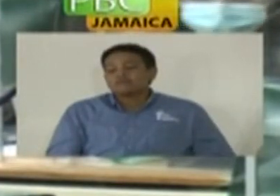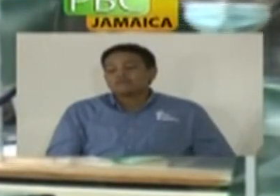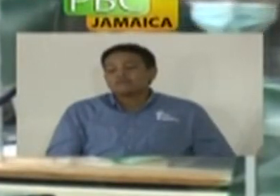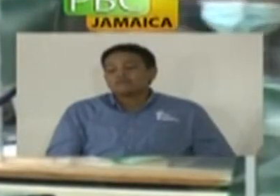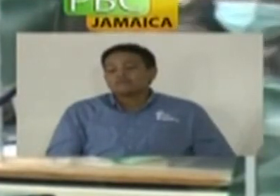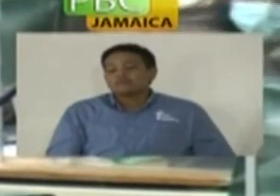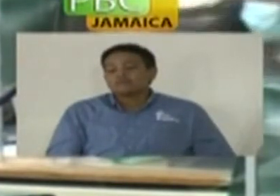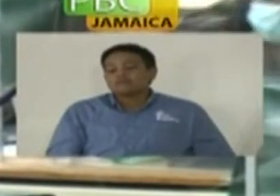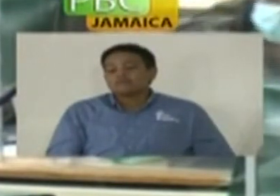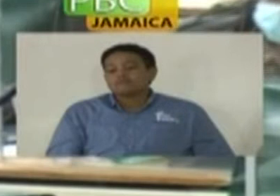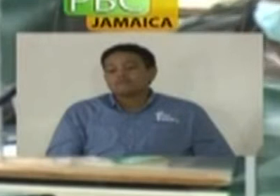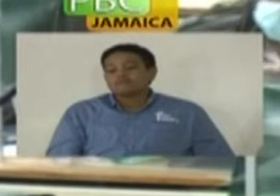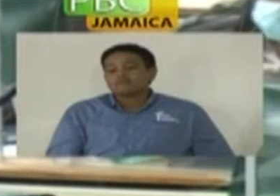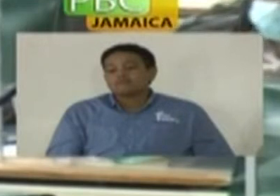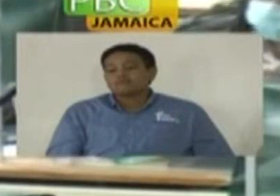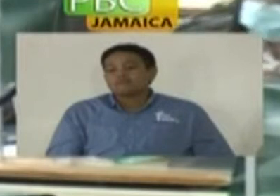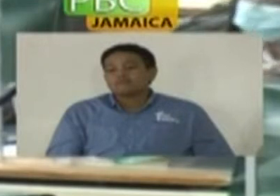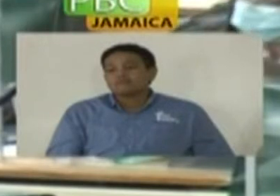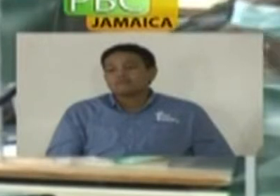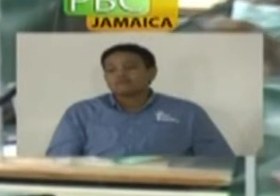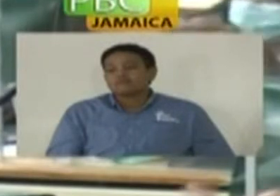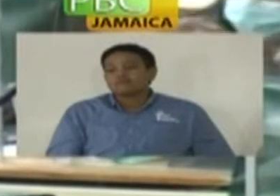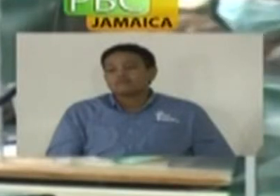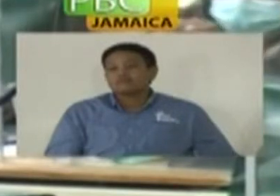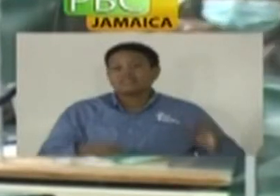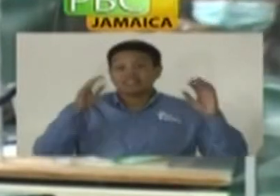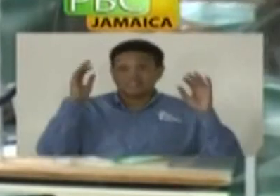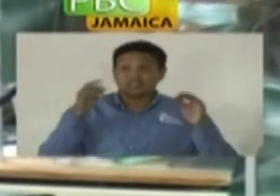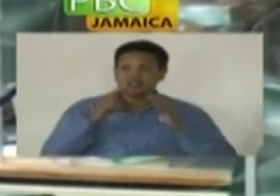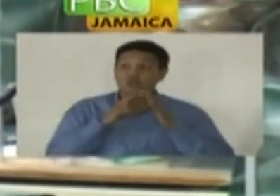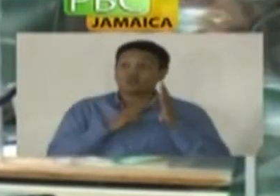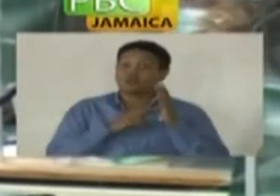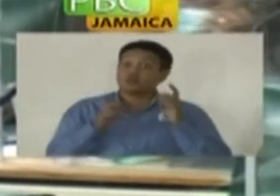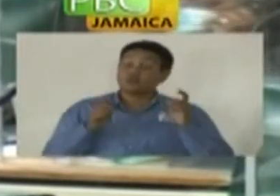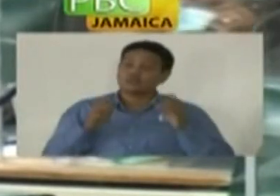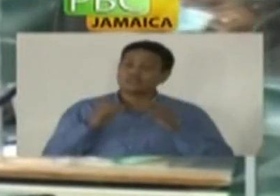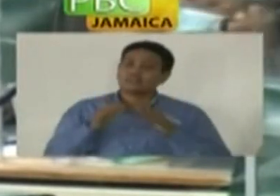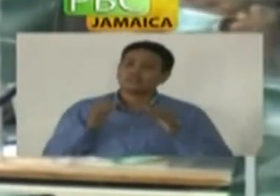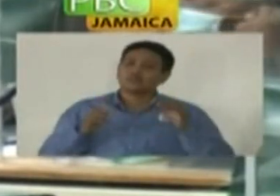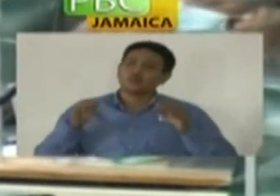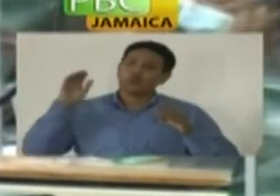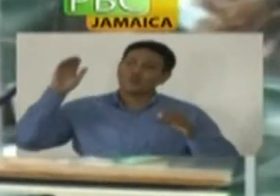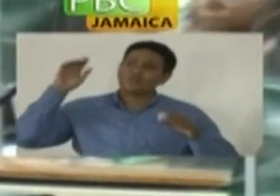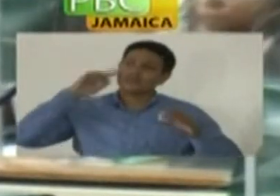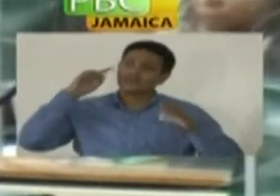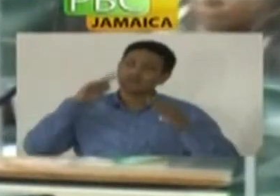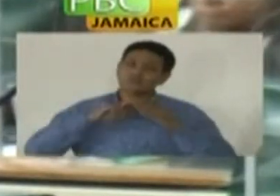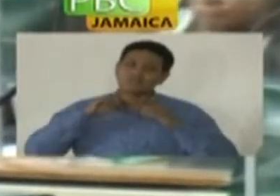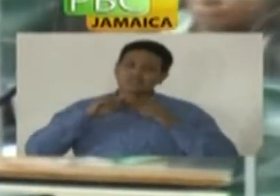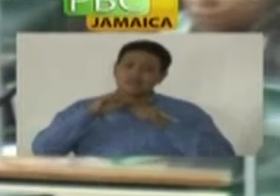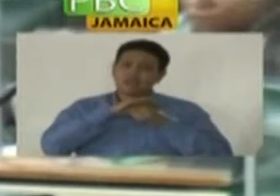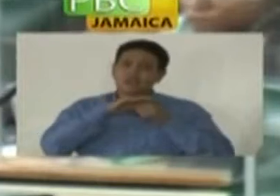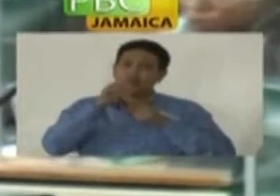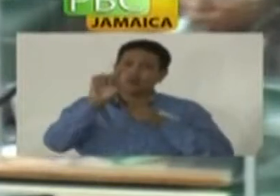there have been rulings in the courts overseas that have recognized, that is in jurisdictions where they